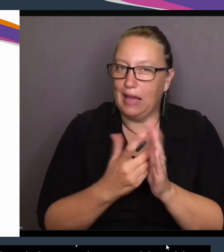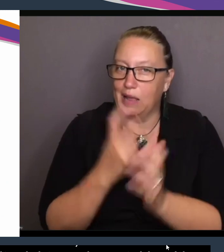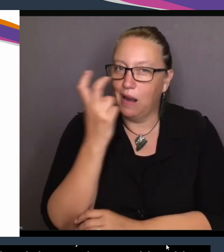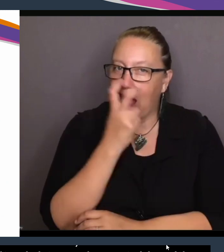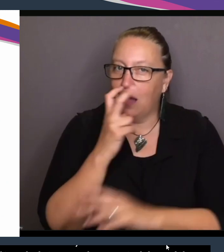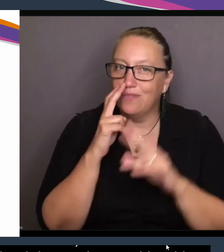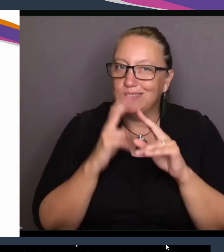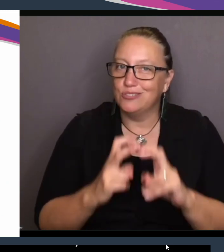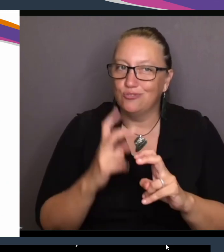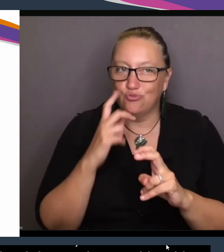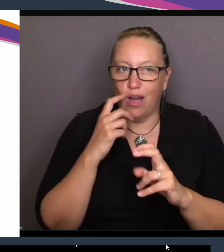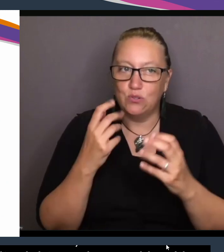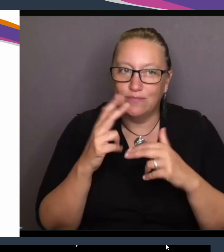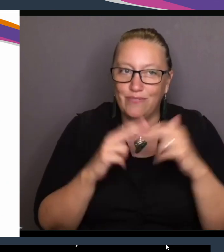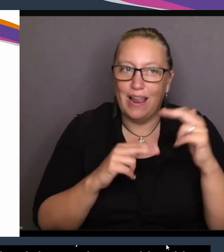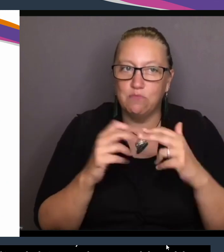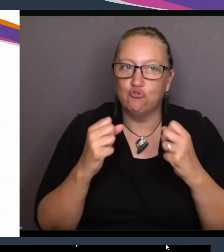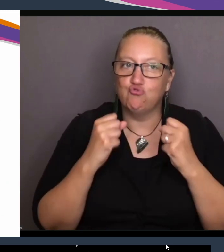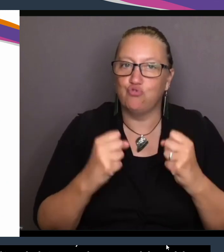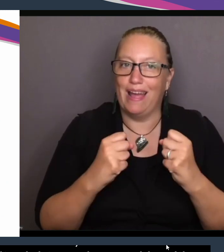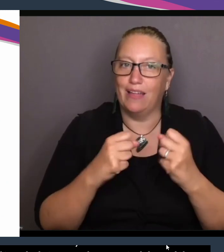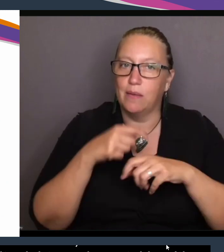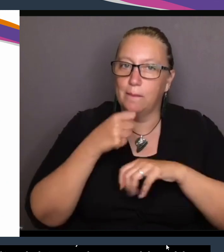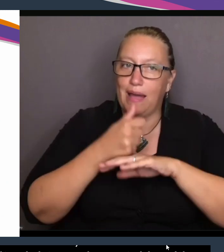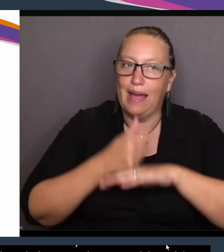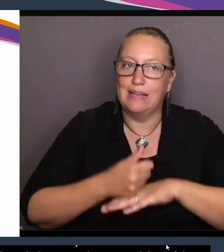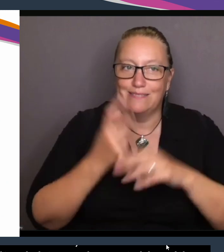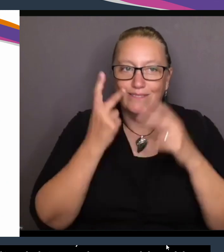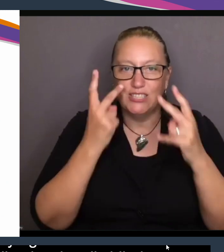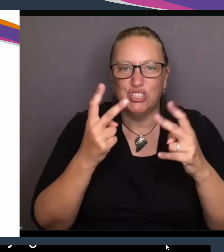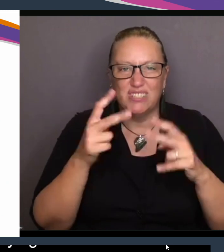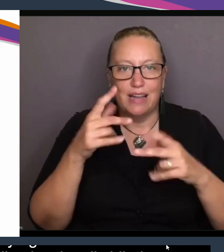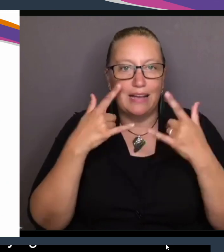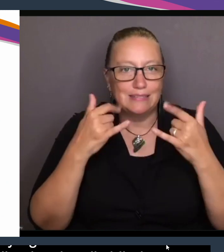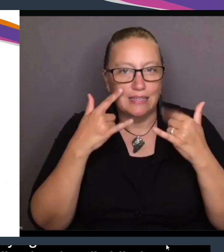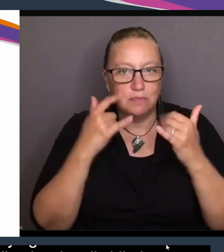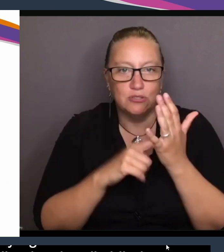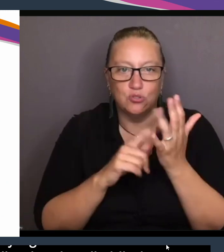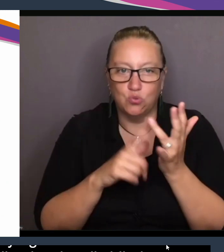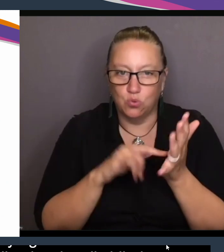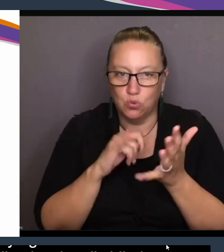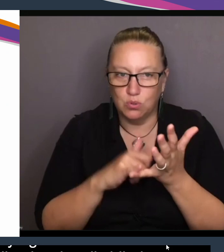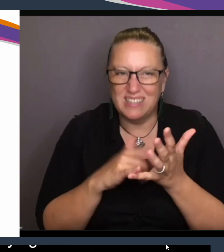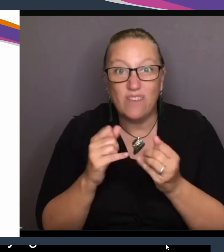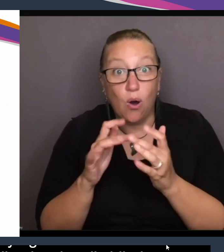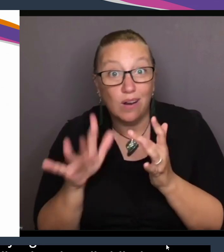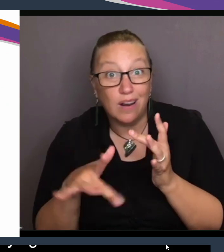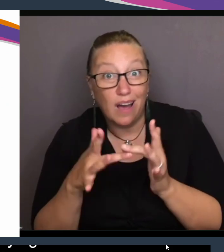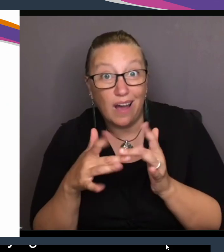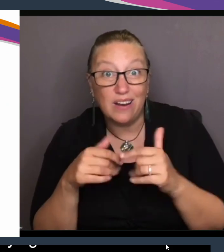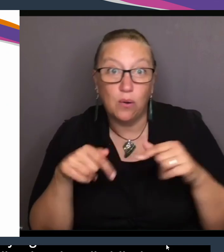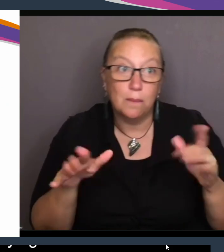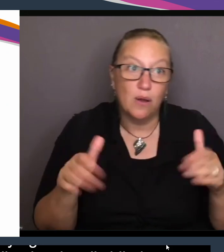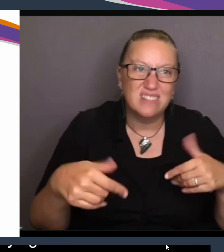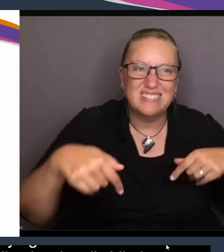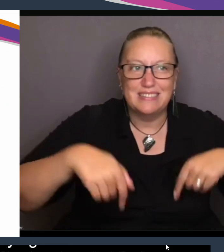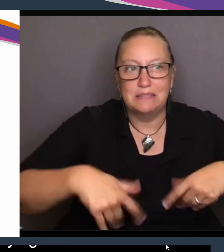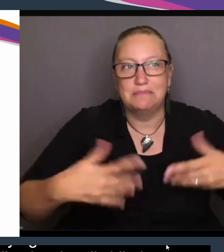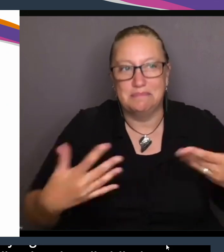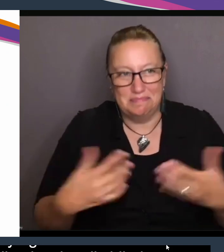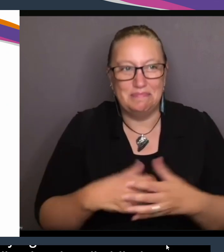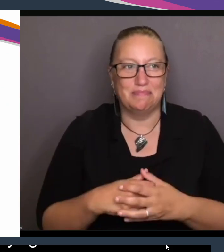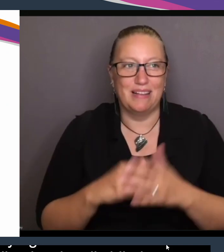vision assessment tools from Monash, and I think Claire might be either online or in person. Tanya Rose